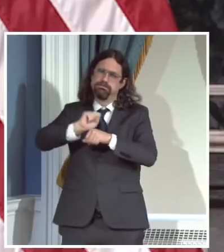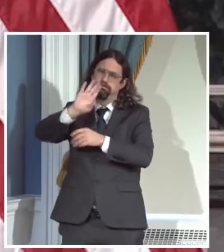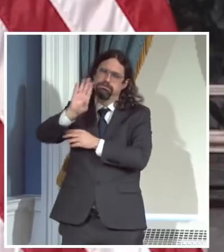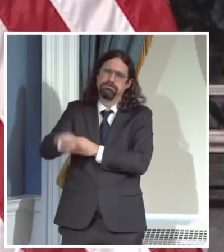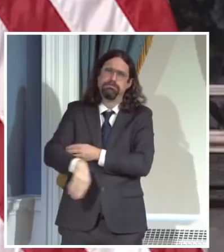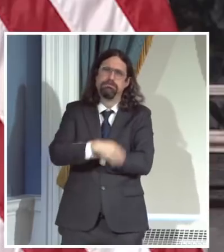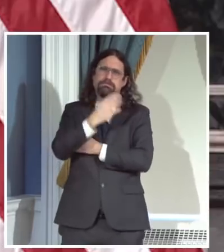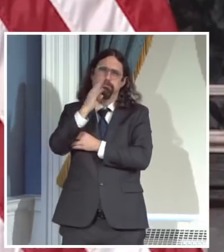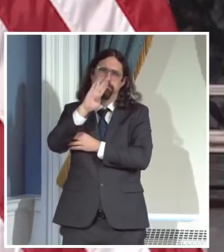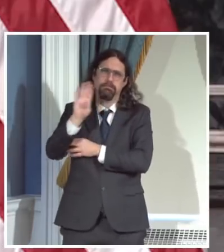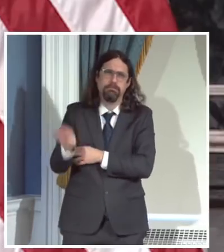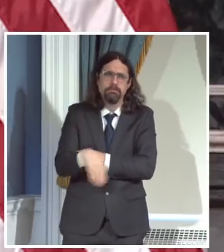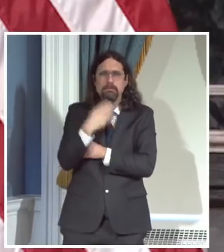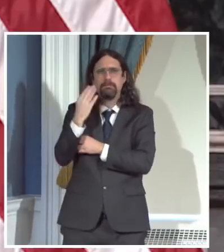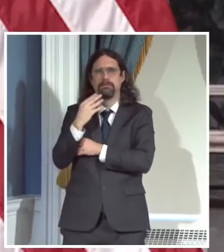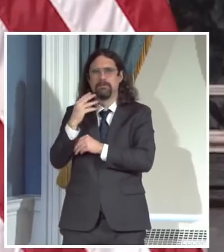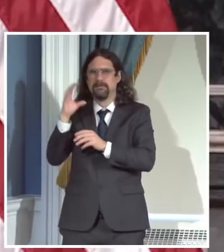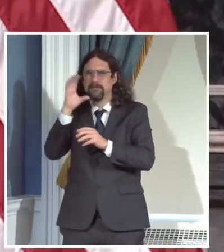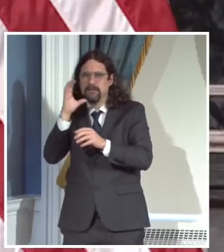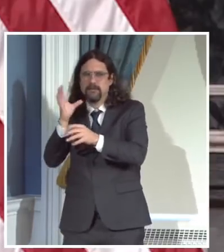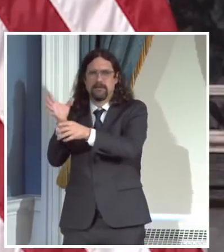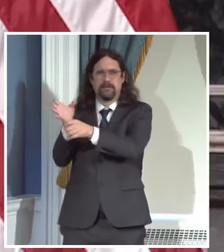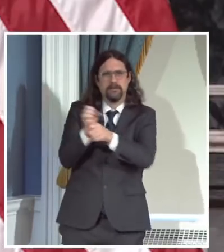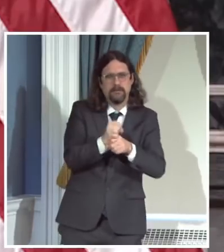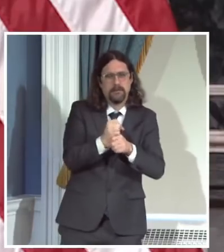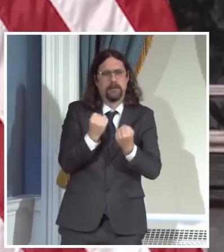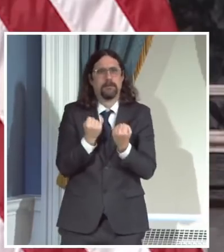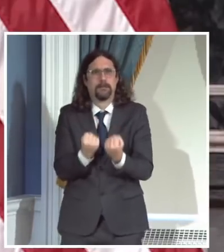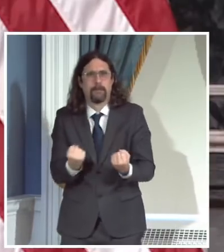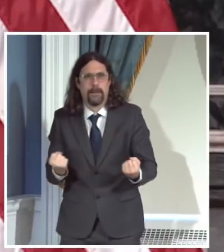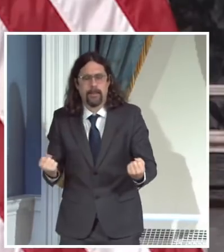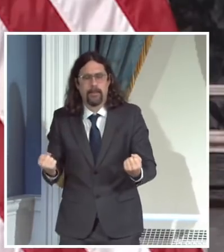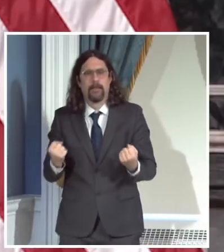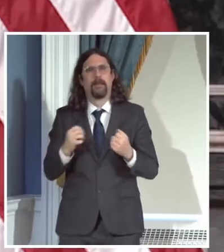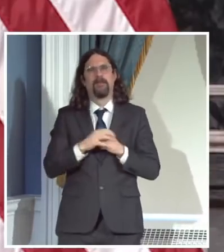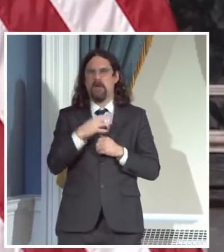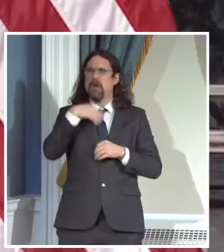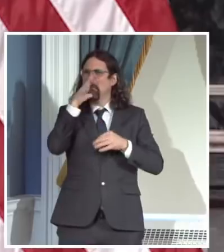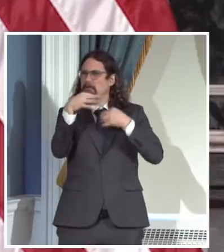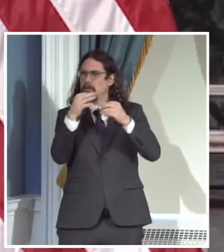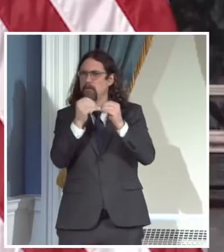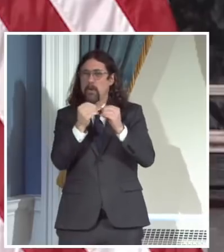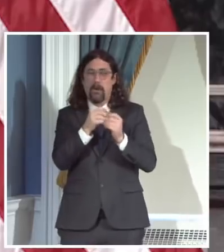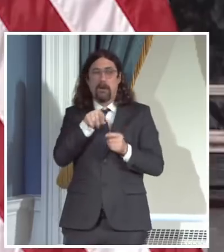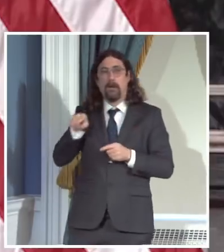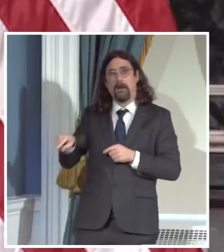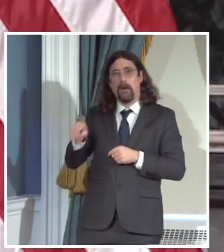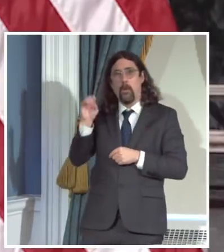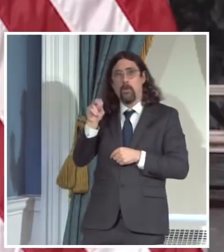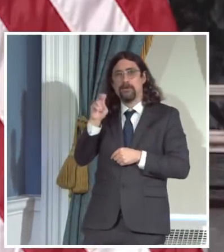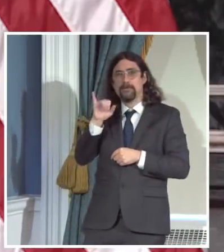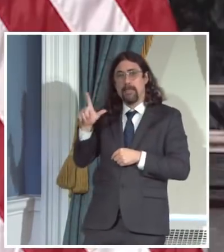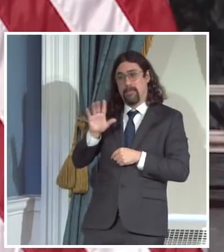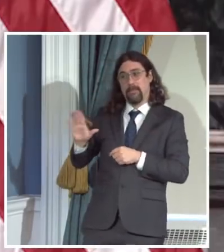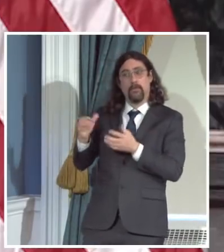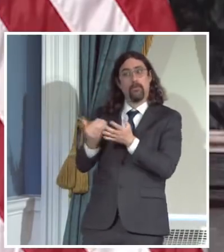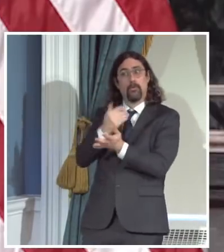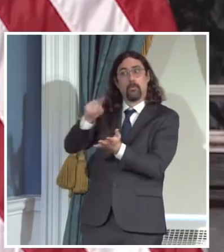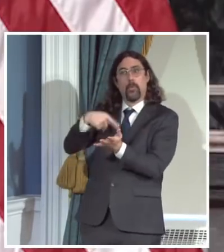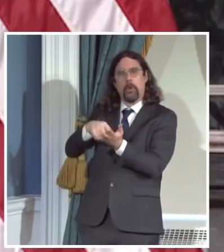role. But there are so many people at the Emergency Management Command Center in